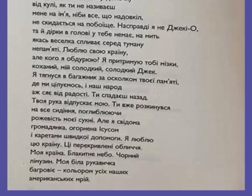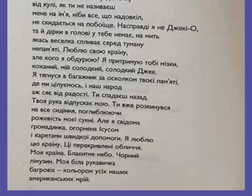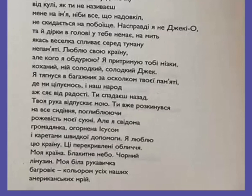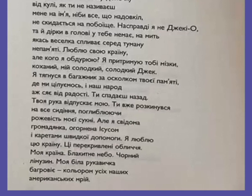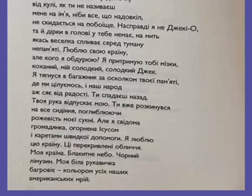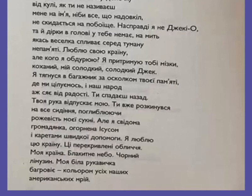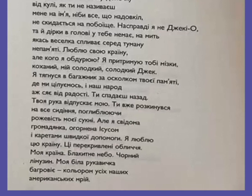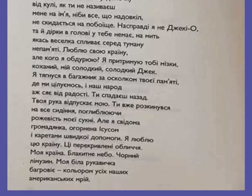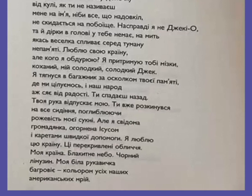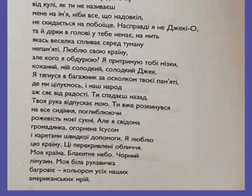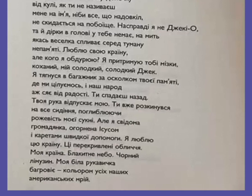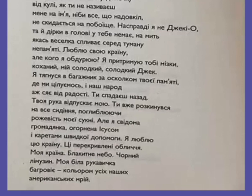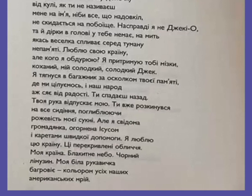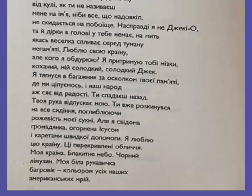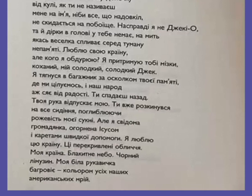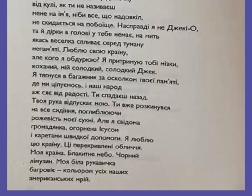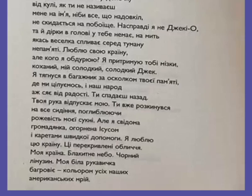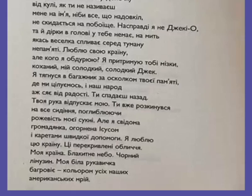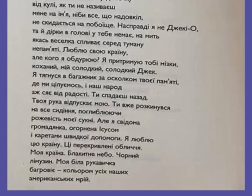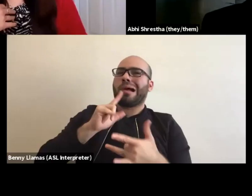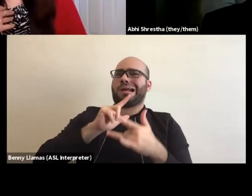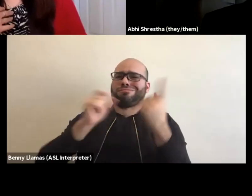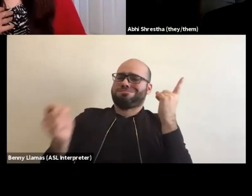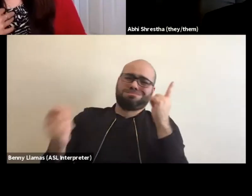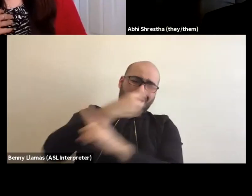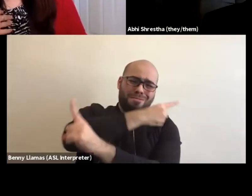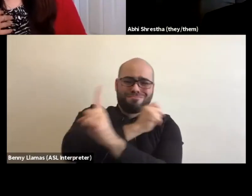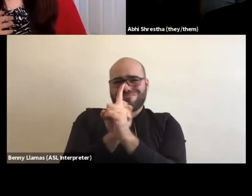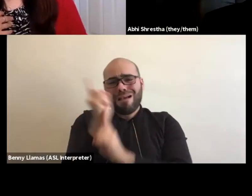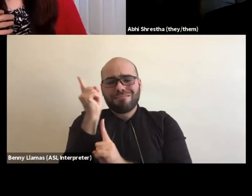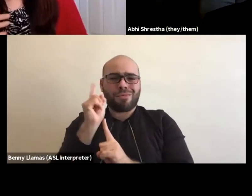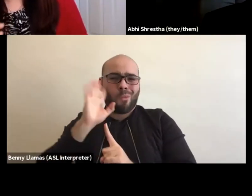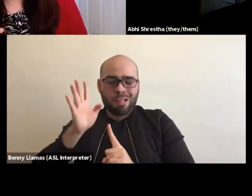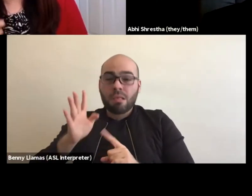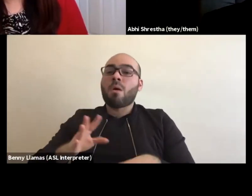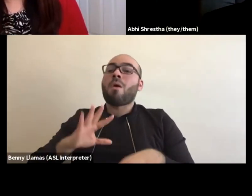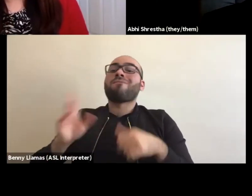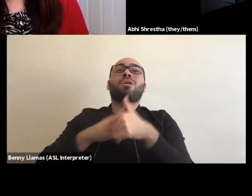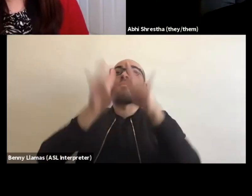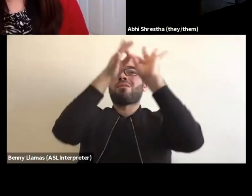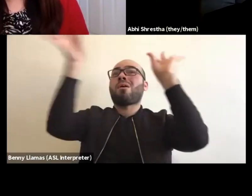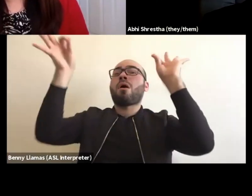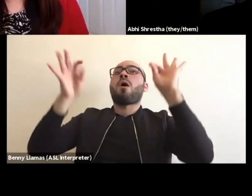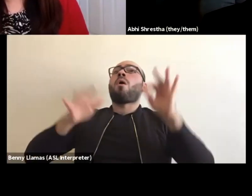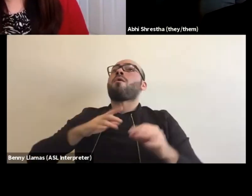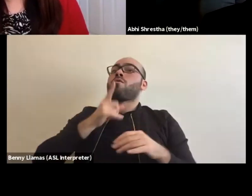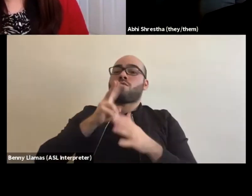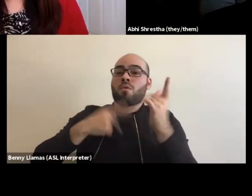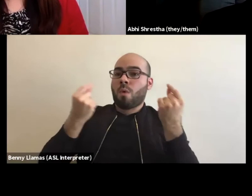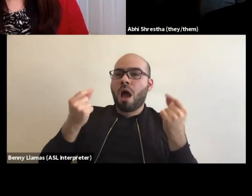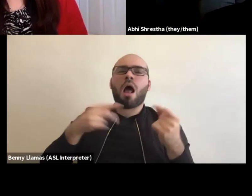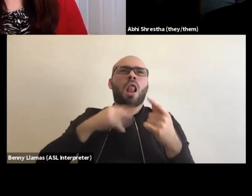course. So the first things that came to mind as I read the first line was catharsis, ham,